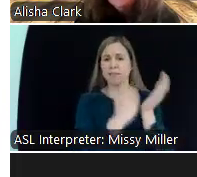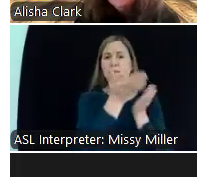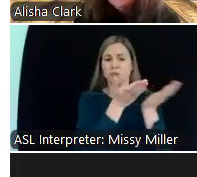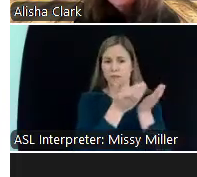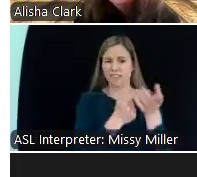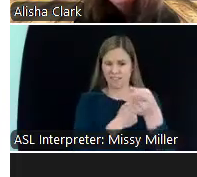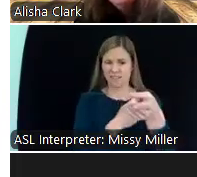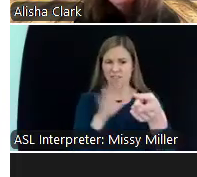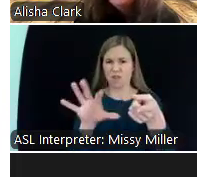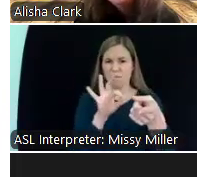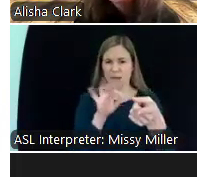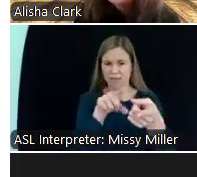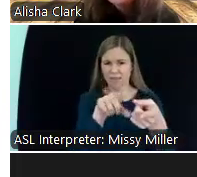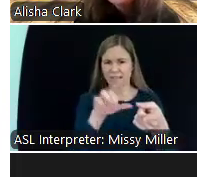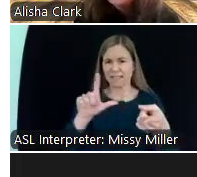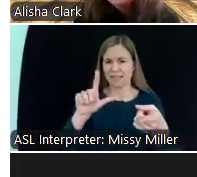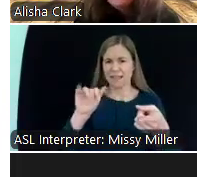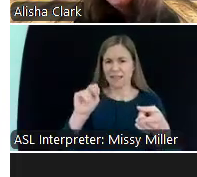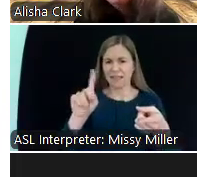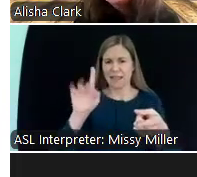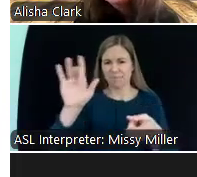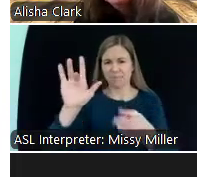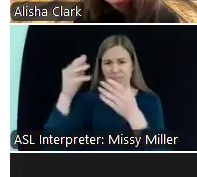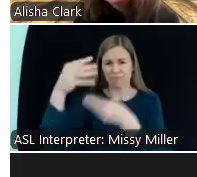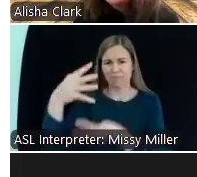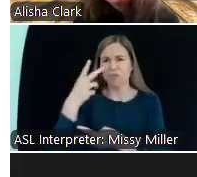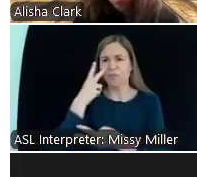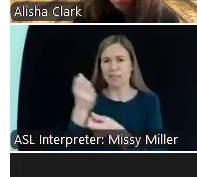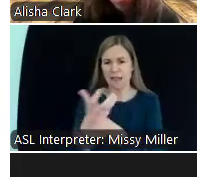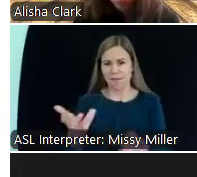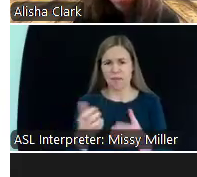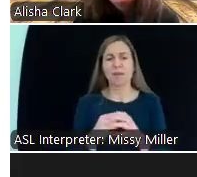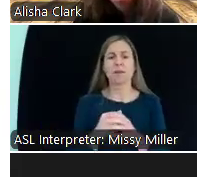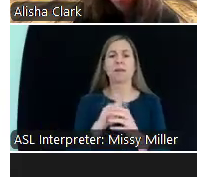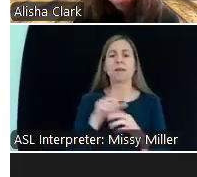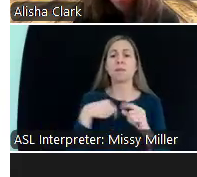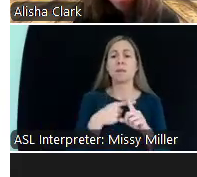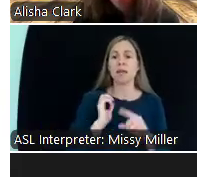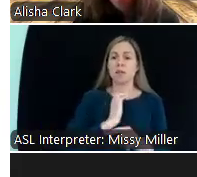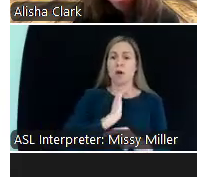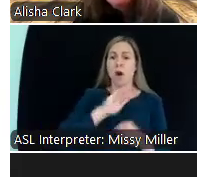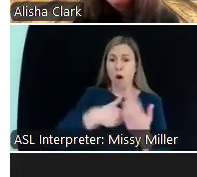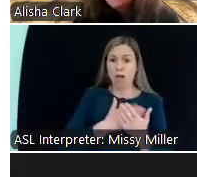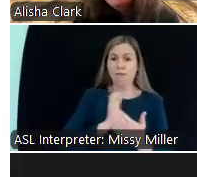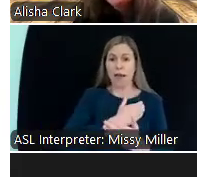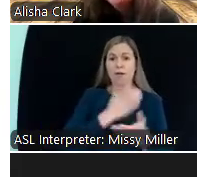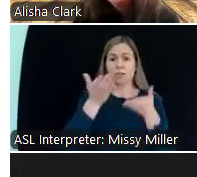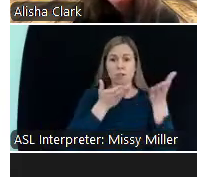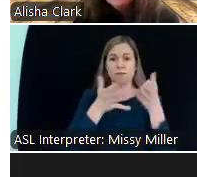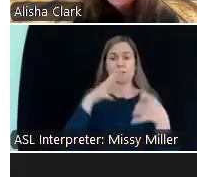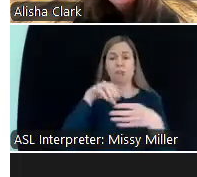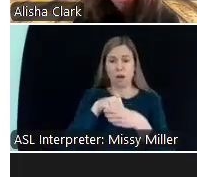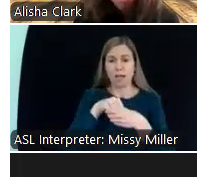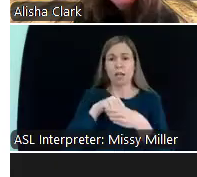here. And then also all of our services are listed in the waiver regulations and waiver